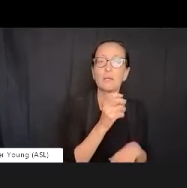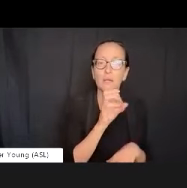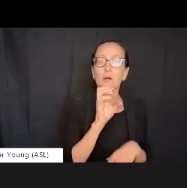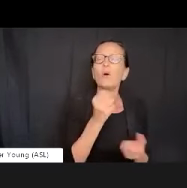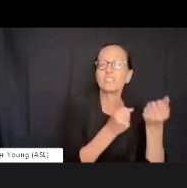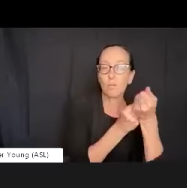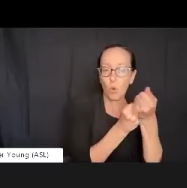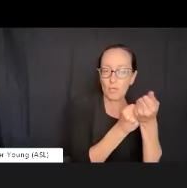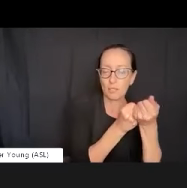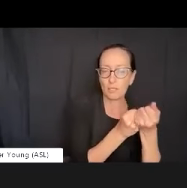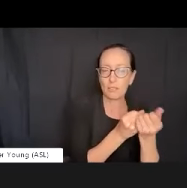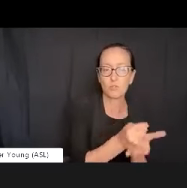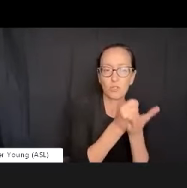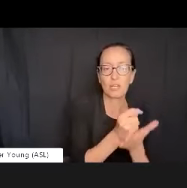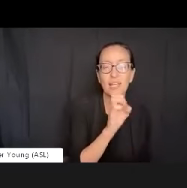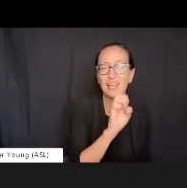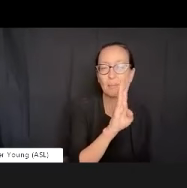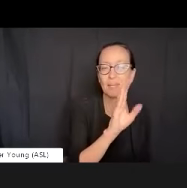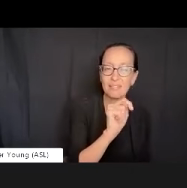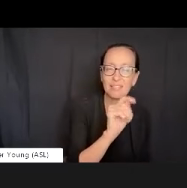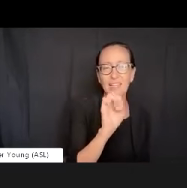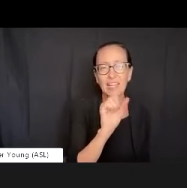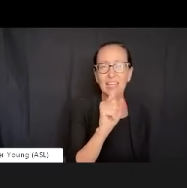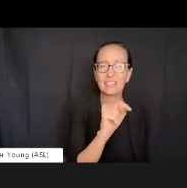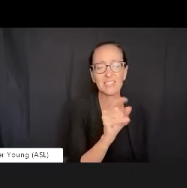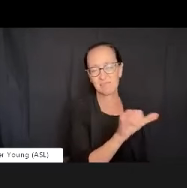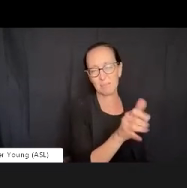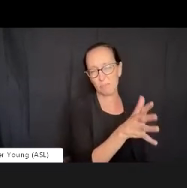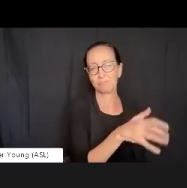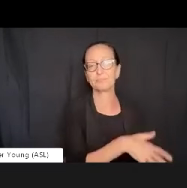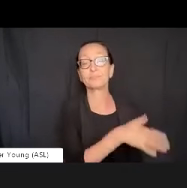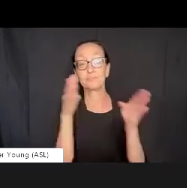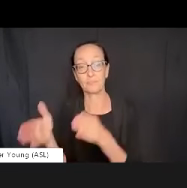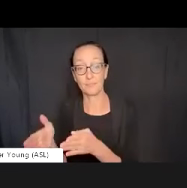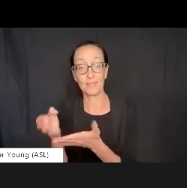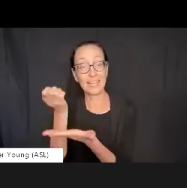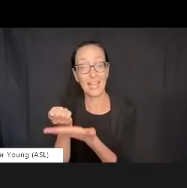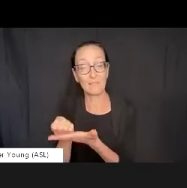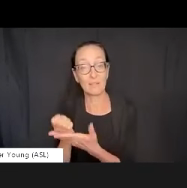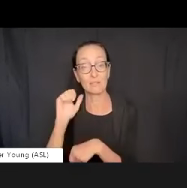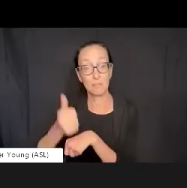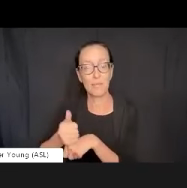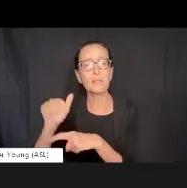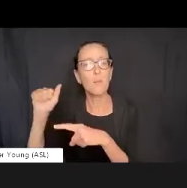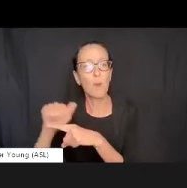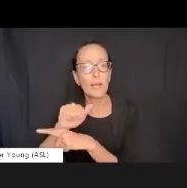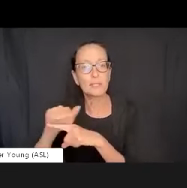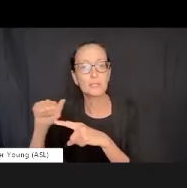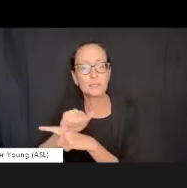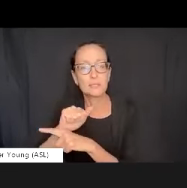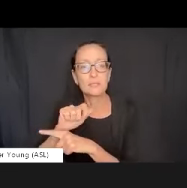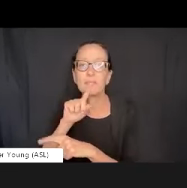EBTs or ESTs. Those are usually synonymous. And I'll talk a little bit about evidence-based practices, which is slightly